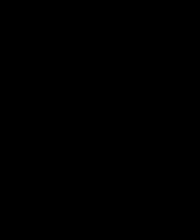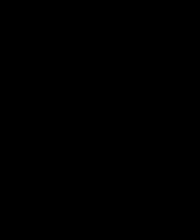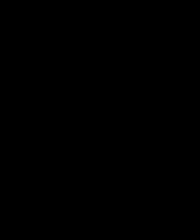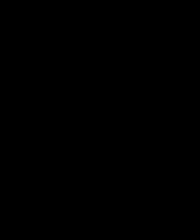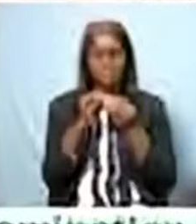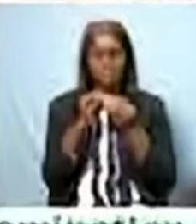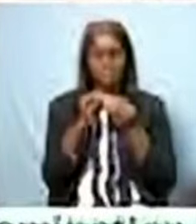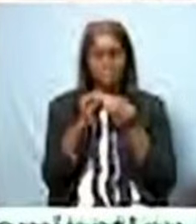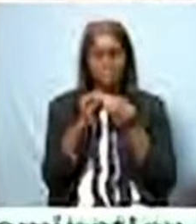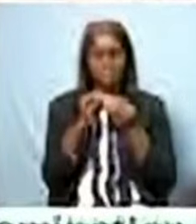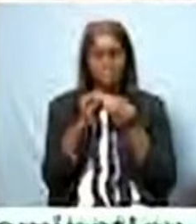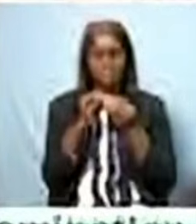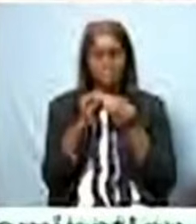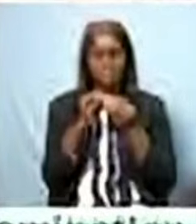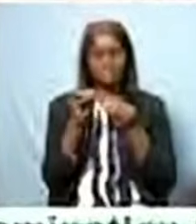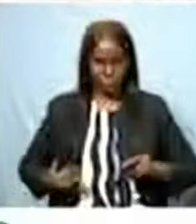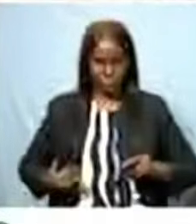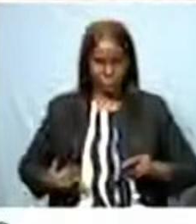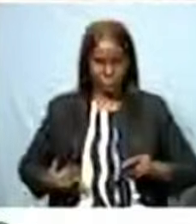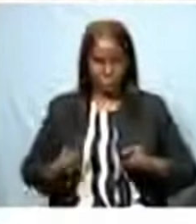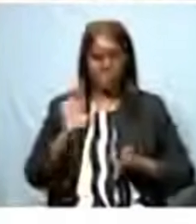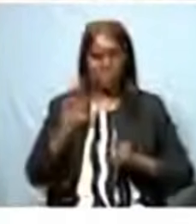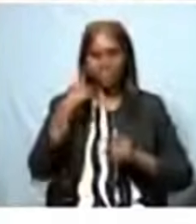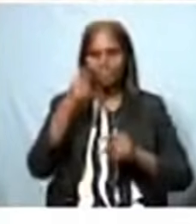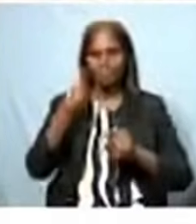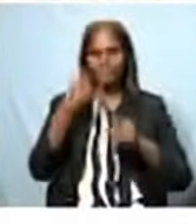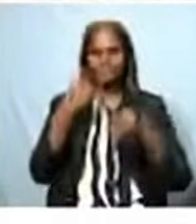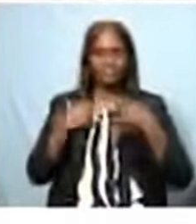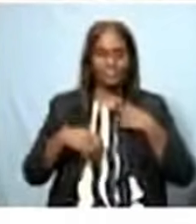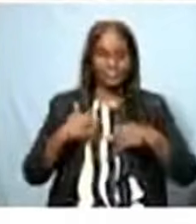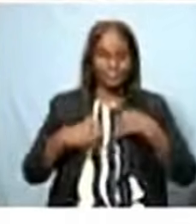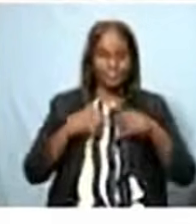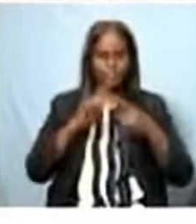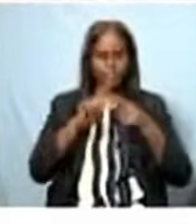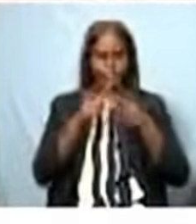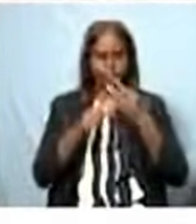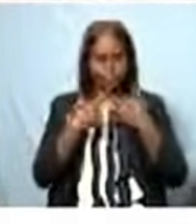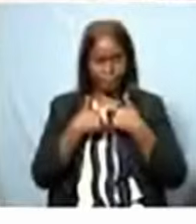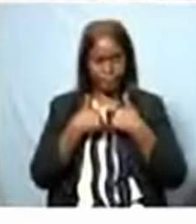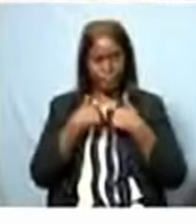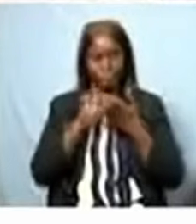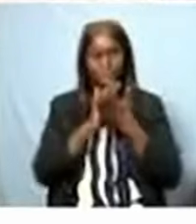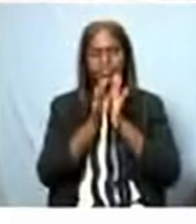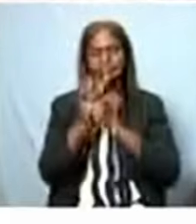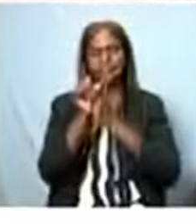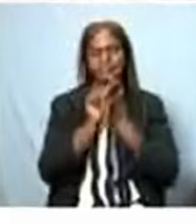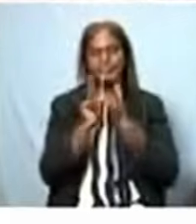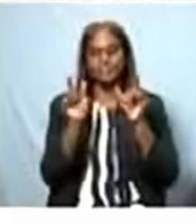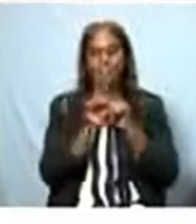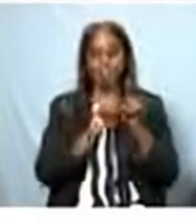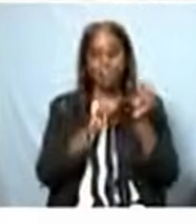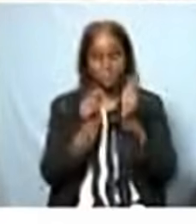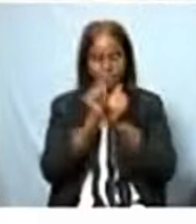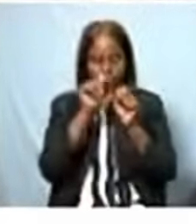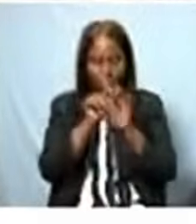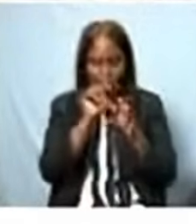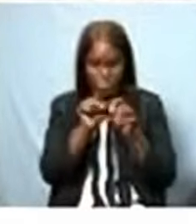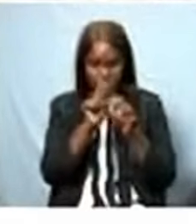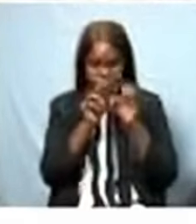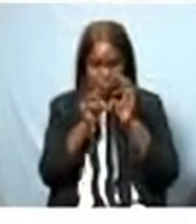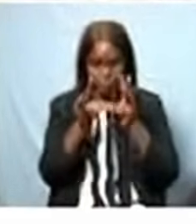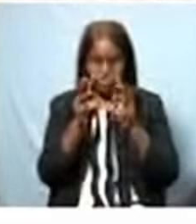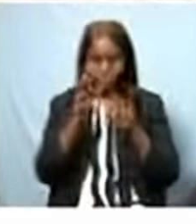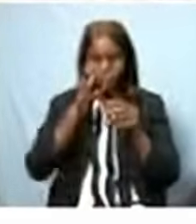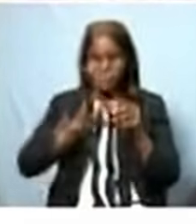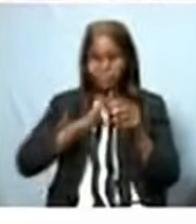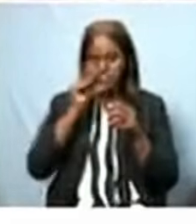professional person who desires to be a lawyer. And it is within those parameters, Madam